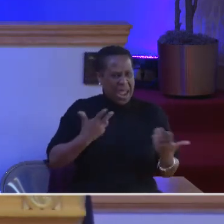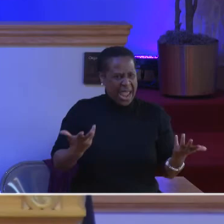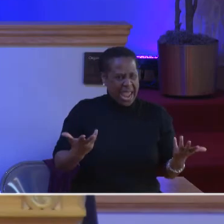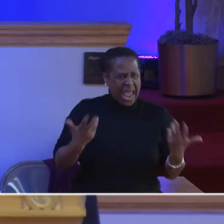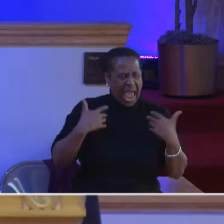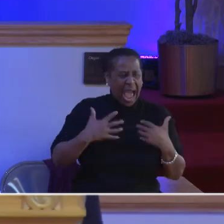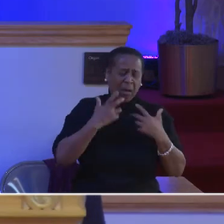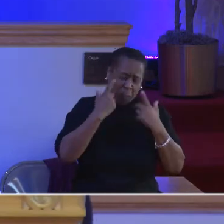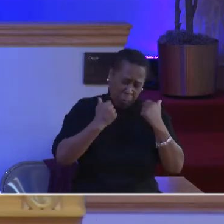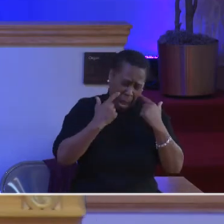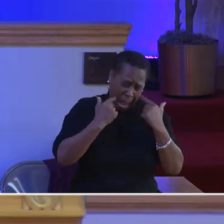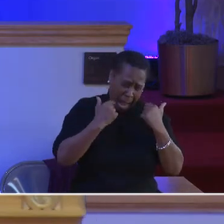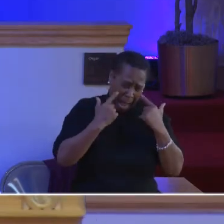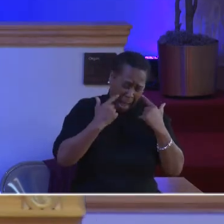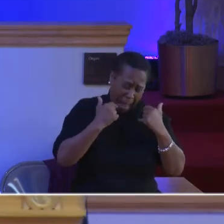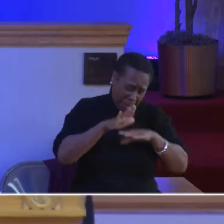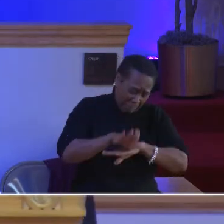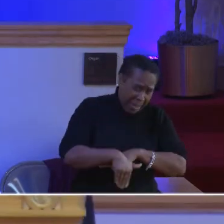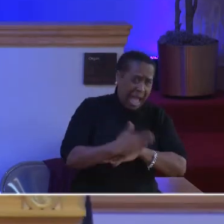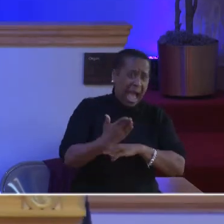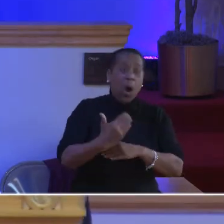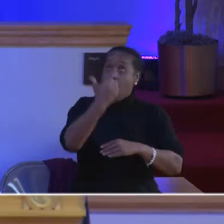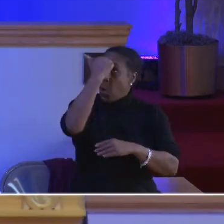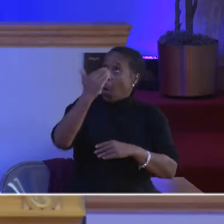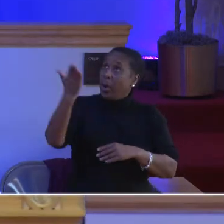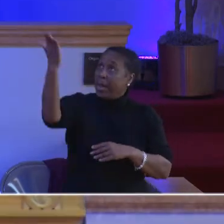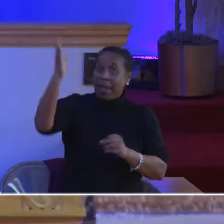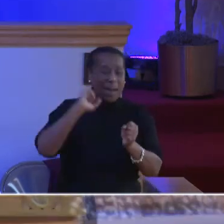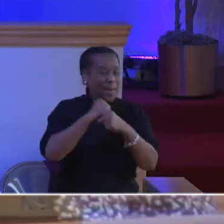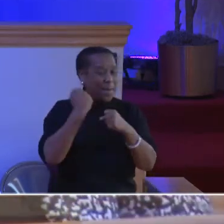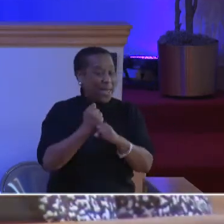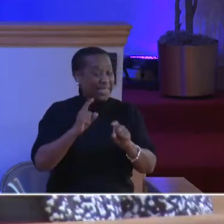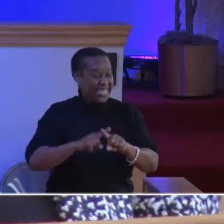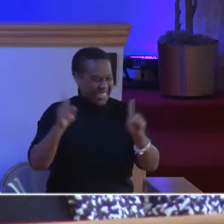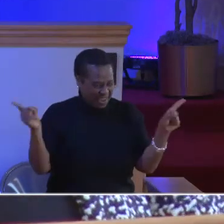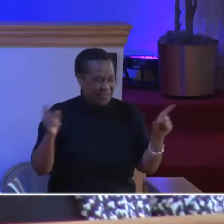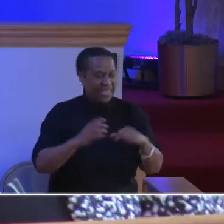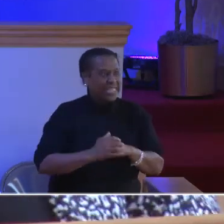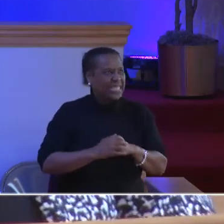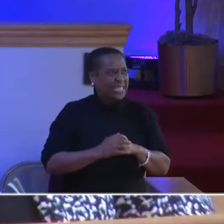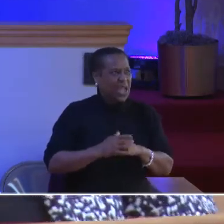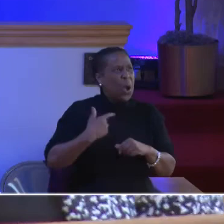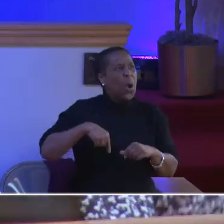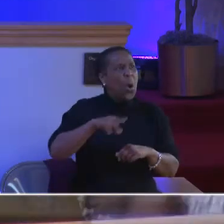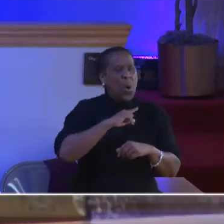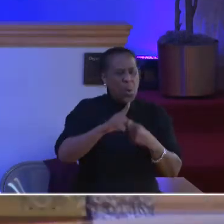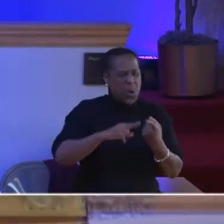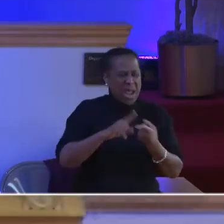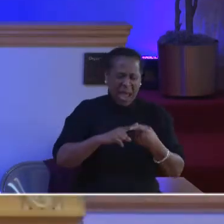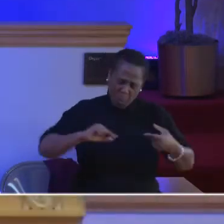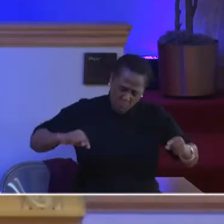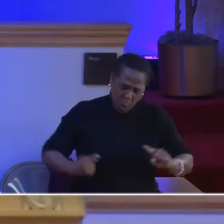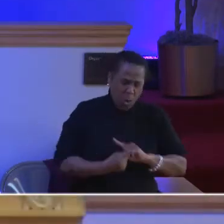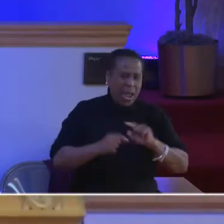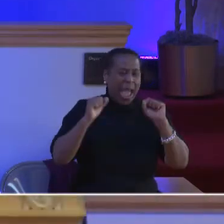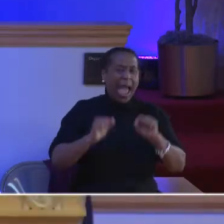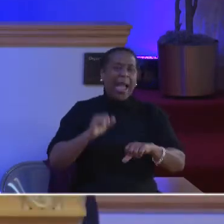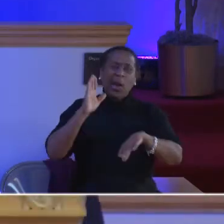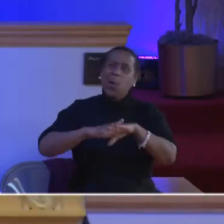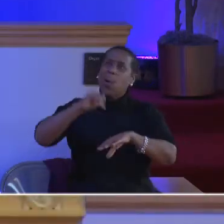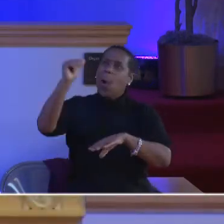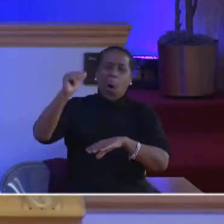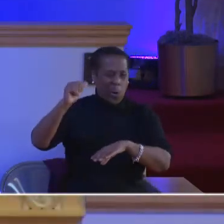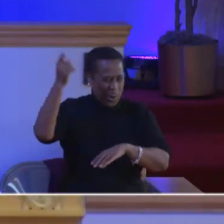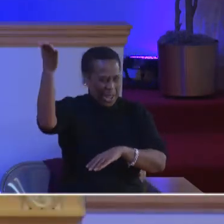the midnight hour, just knowing him makes the difference. When I'm wounded at the core of my